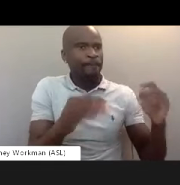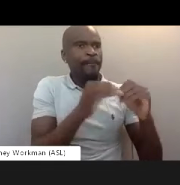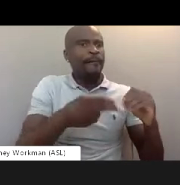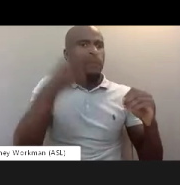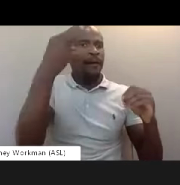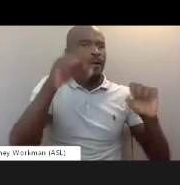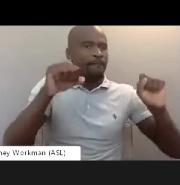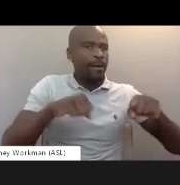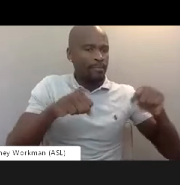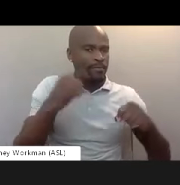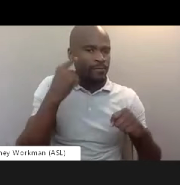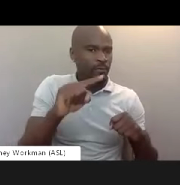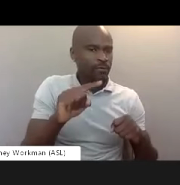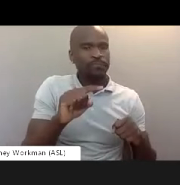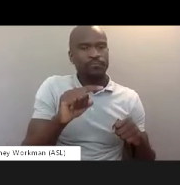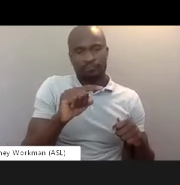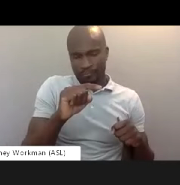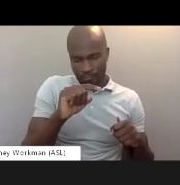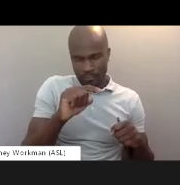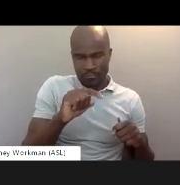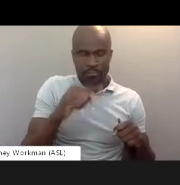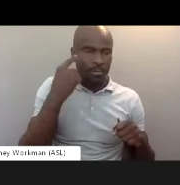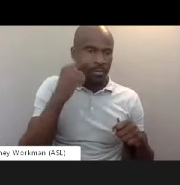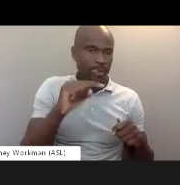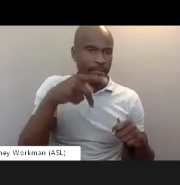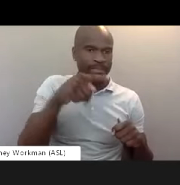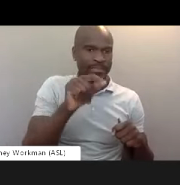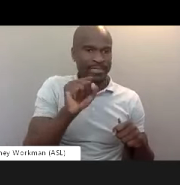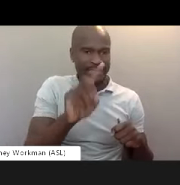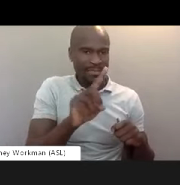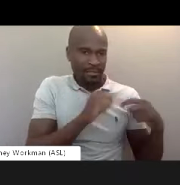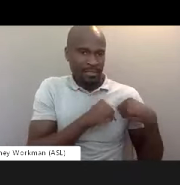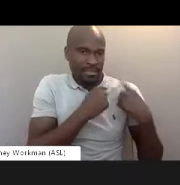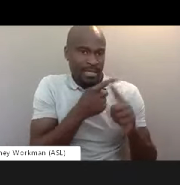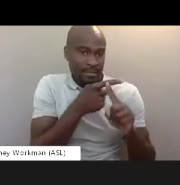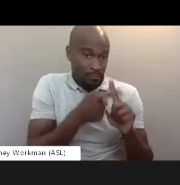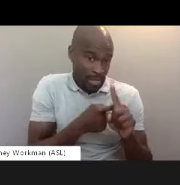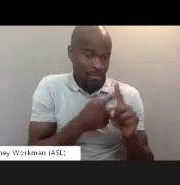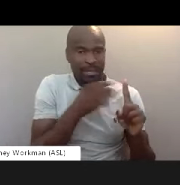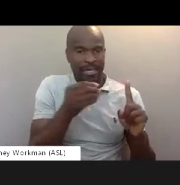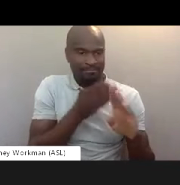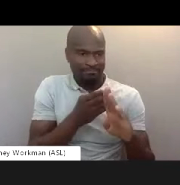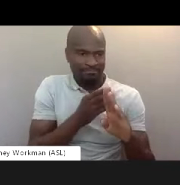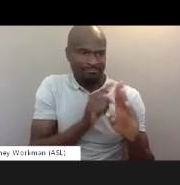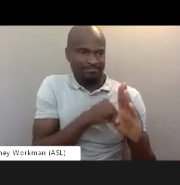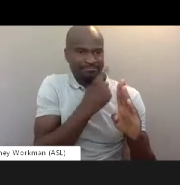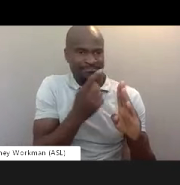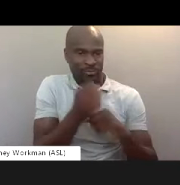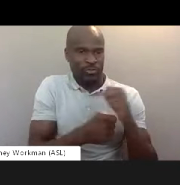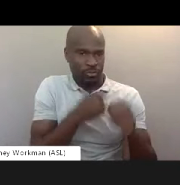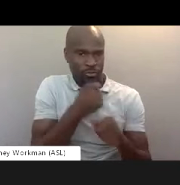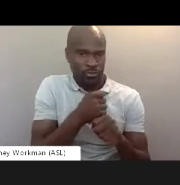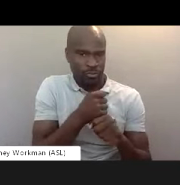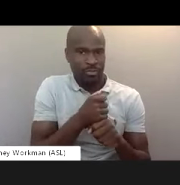both in the past year and in the past month. So really our takeaway from this is the mass violence incident is